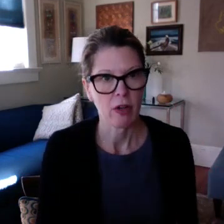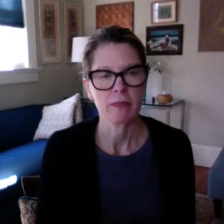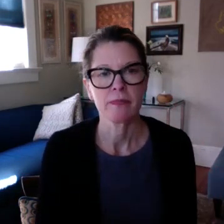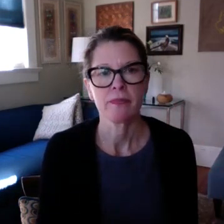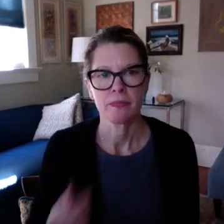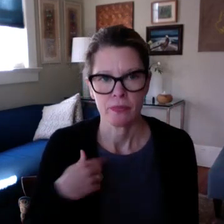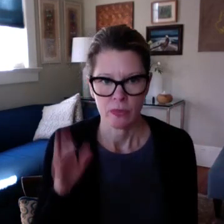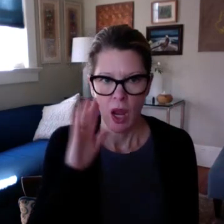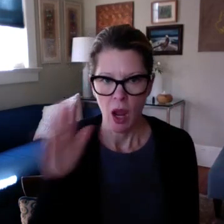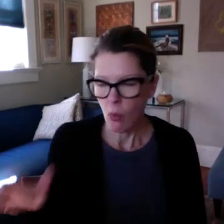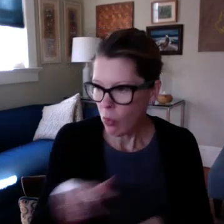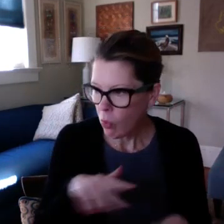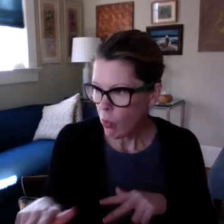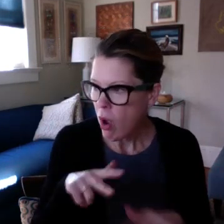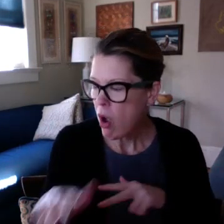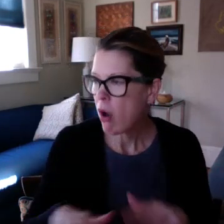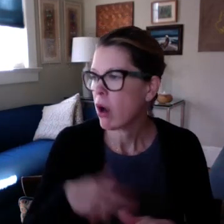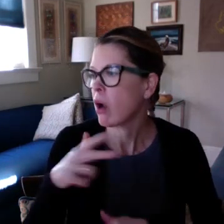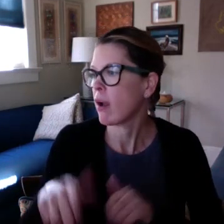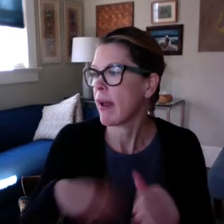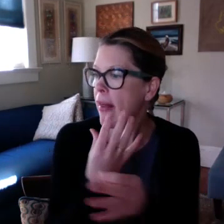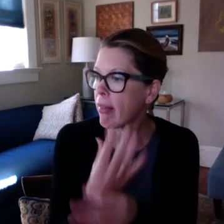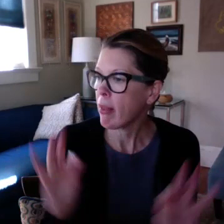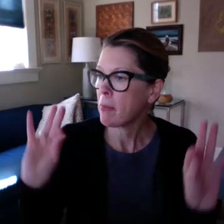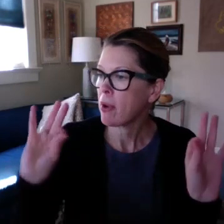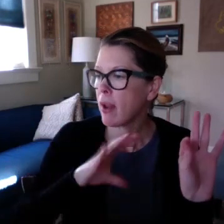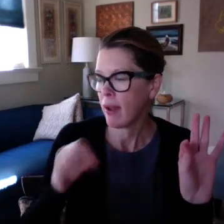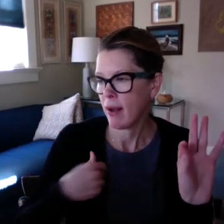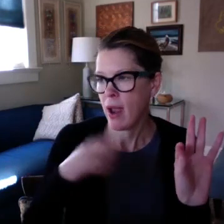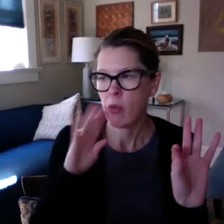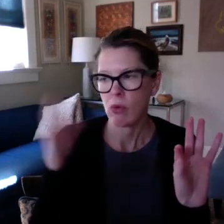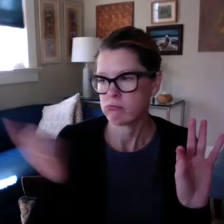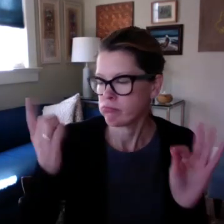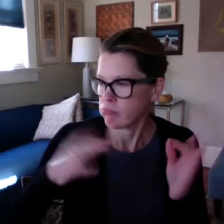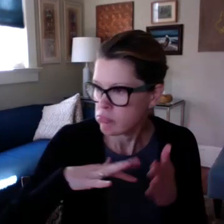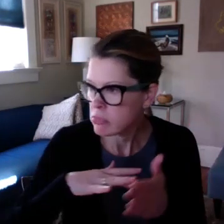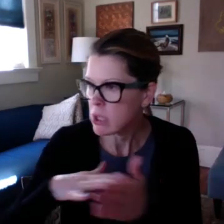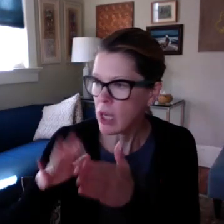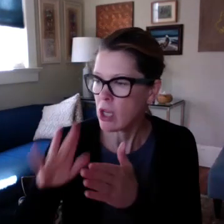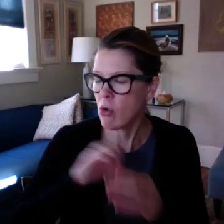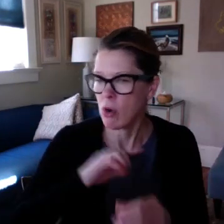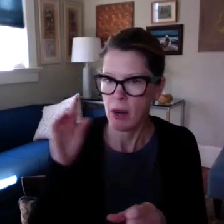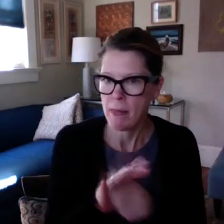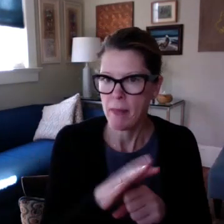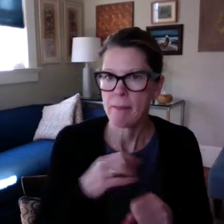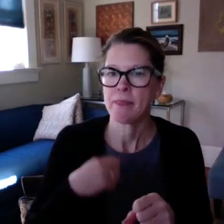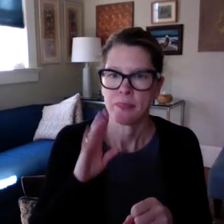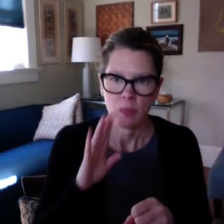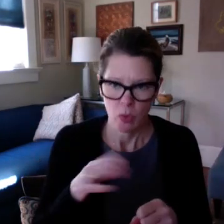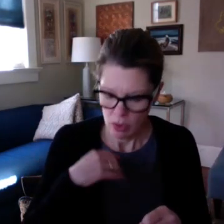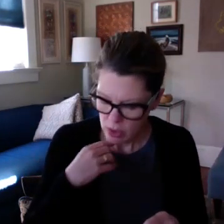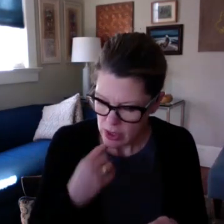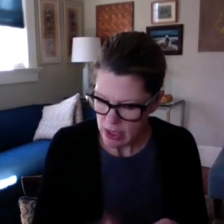I will walk at liberty because I study your commandments. I will tell of your decrees